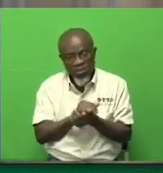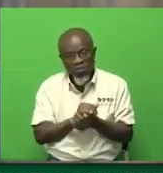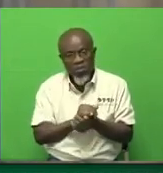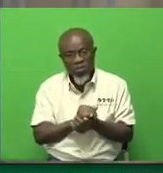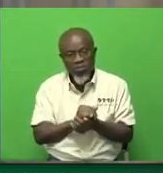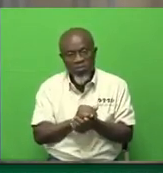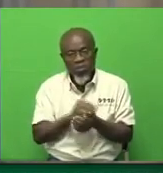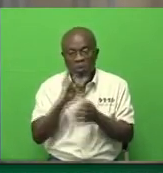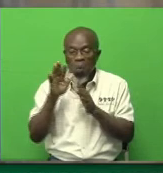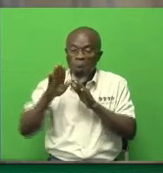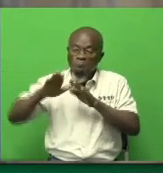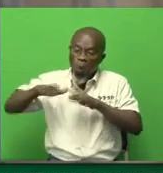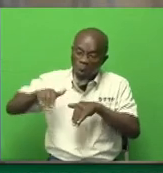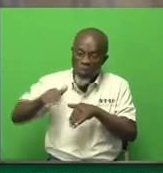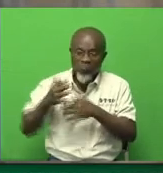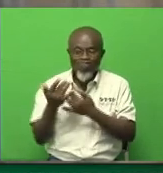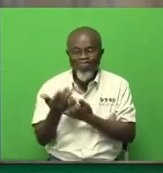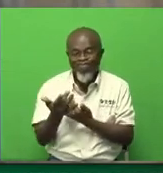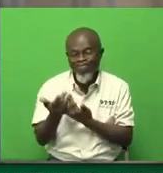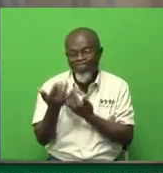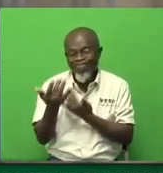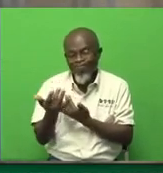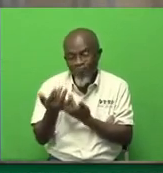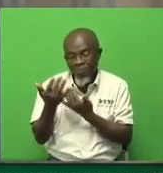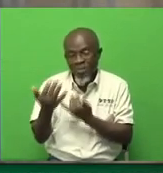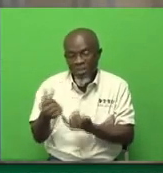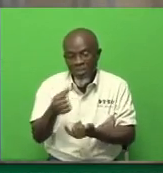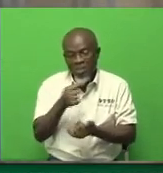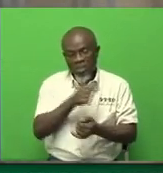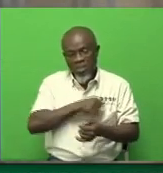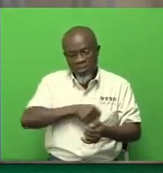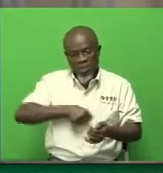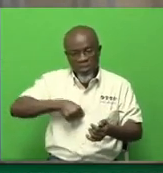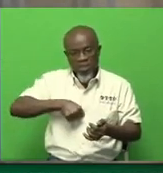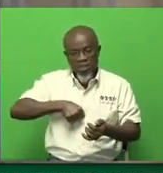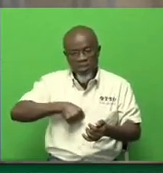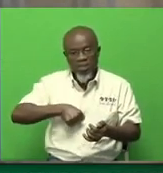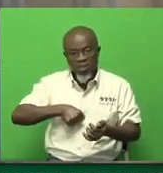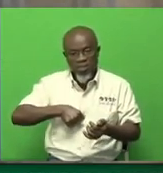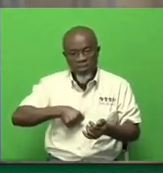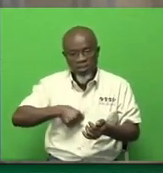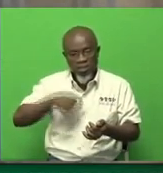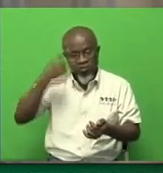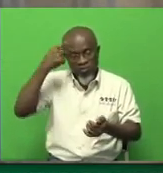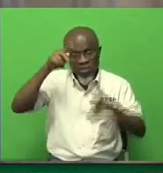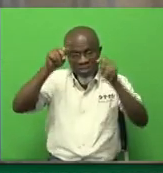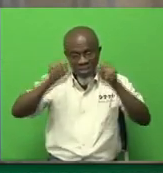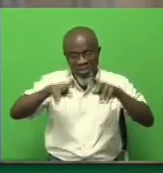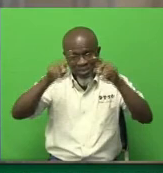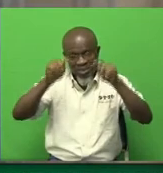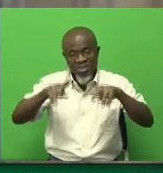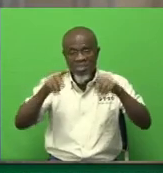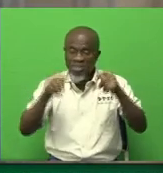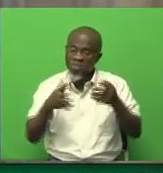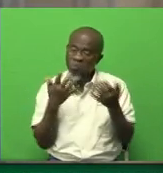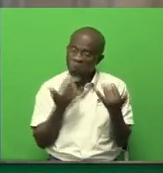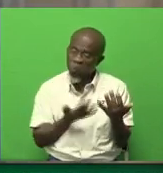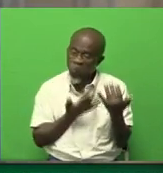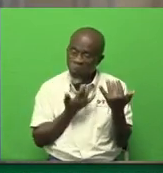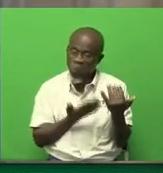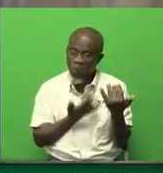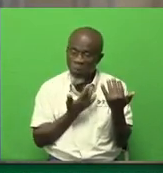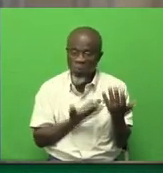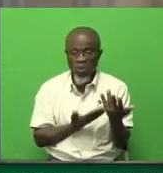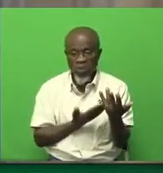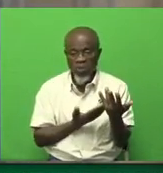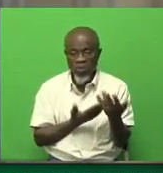surgeries they are unacceptable waiting times for critical CT scans MRI and ultrasound severe